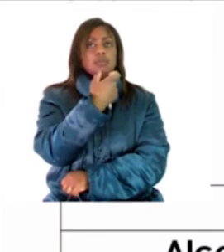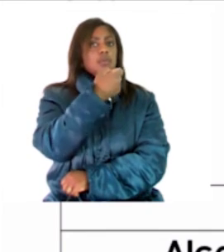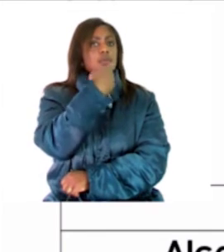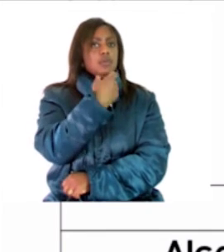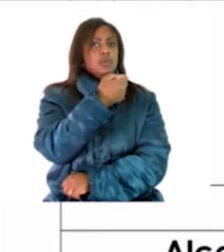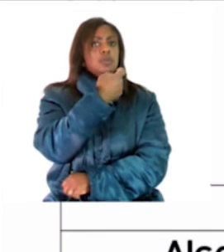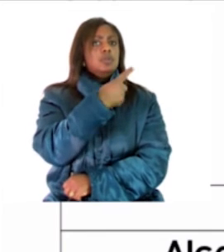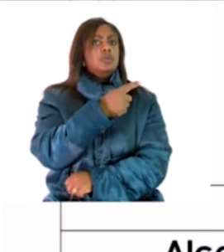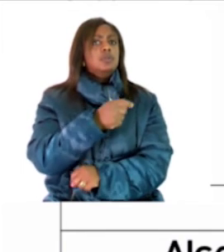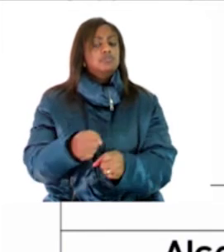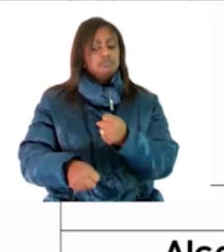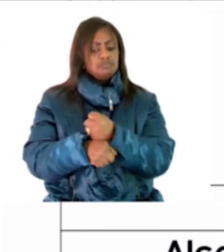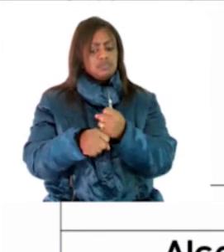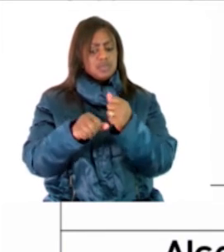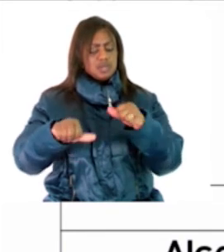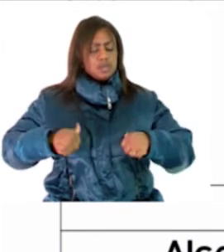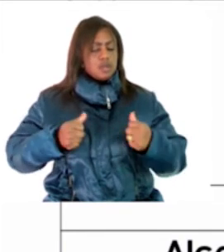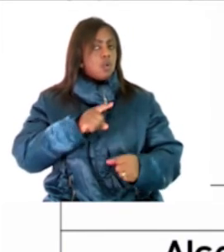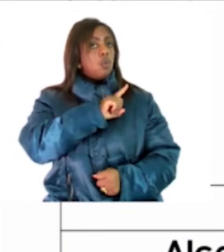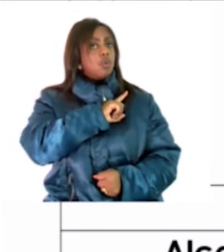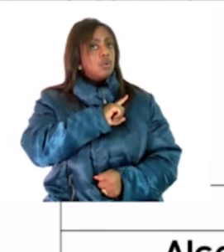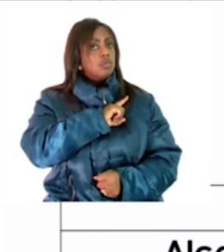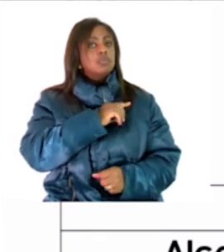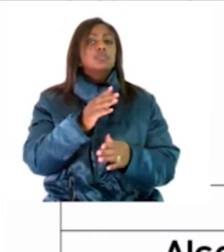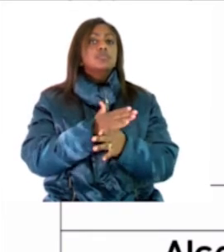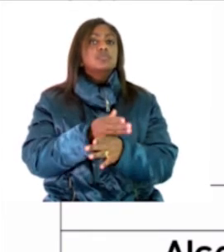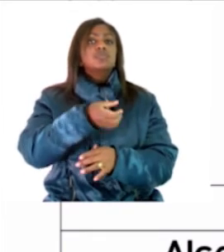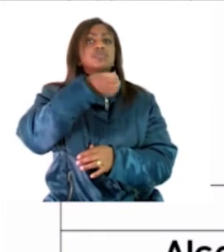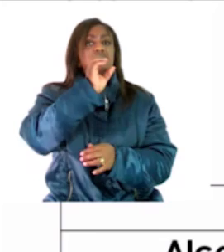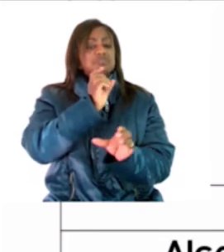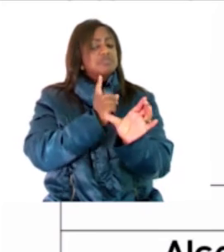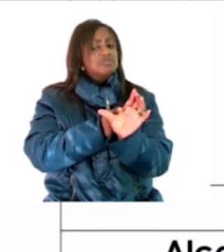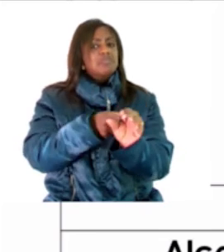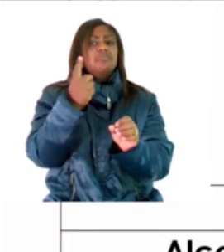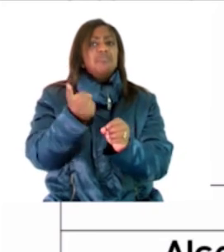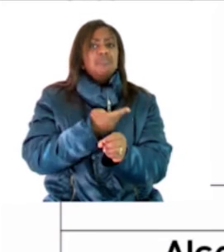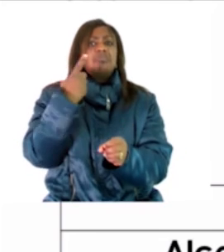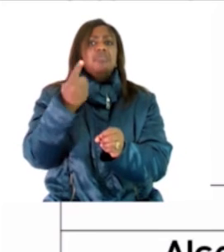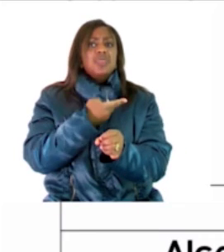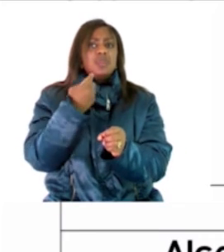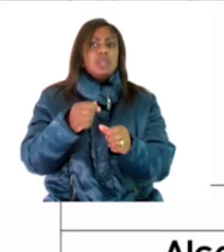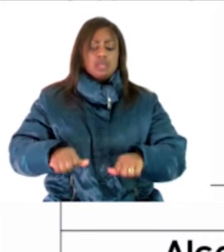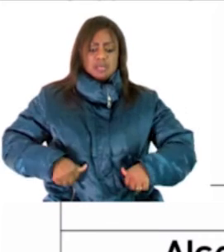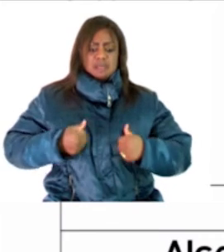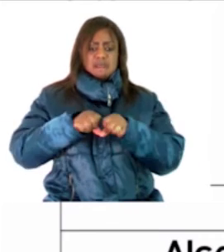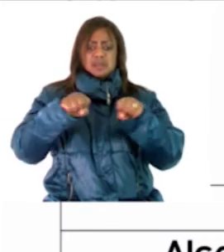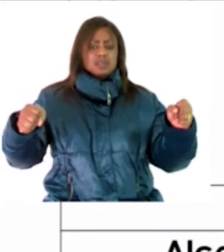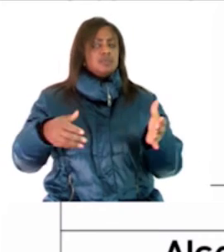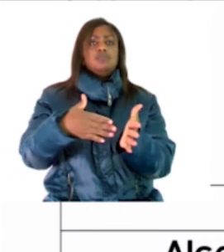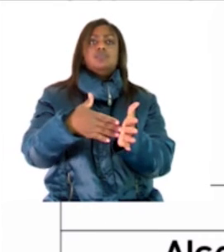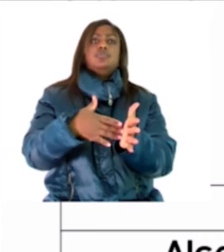to support their health. So it means that it's going to be very, very costly for you to go to the hospital every day and pay for the medications.